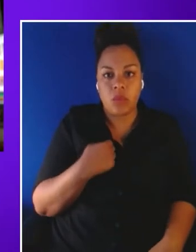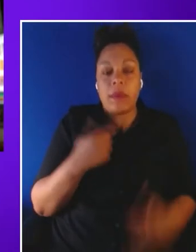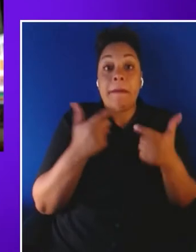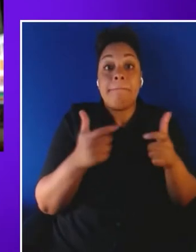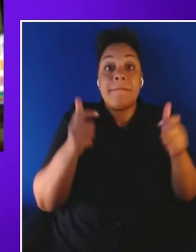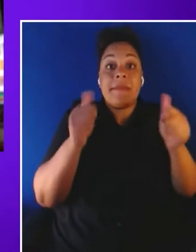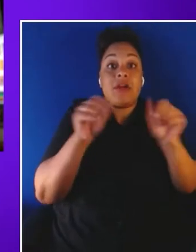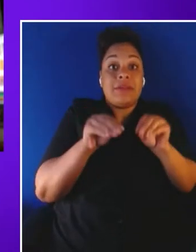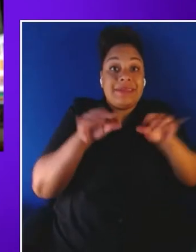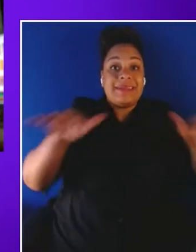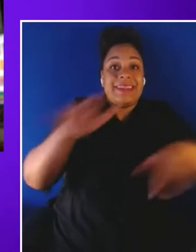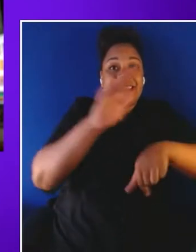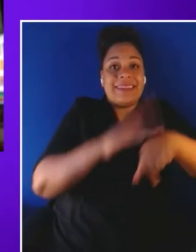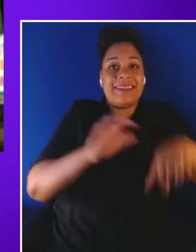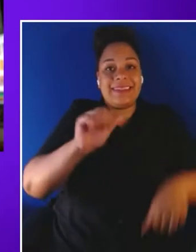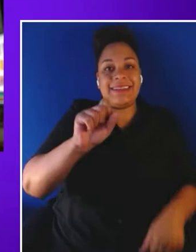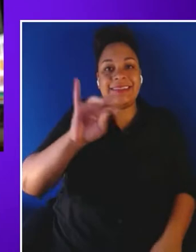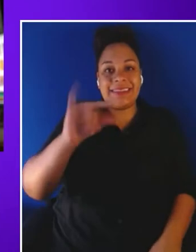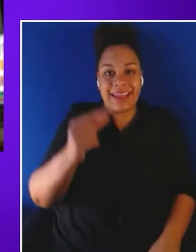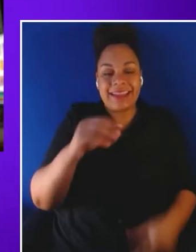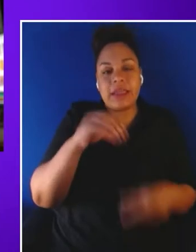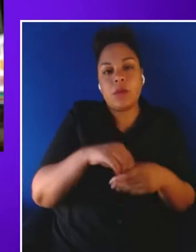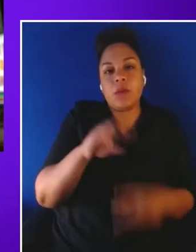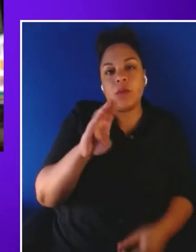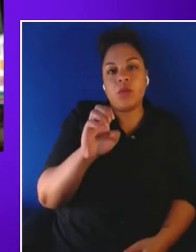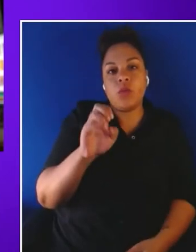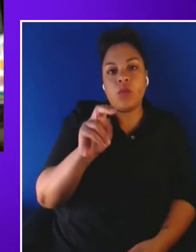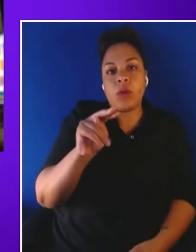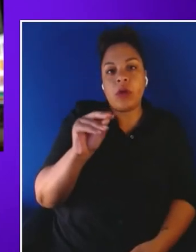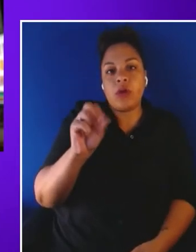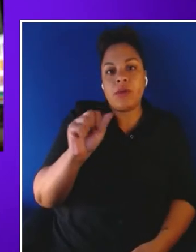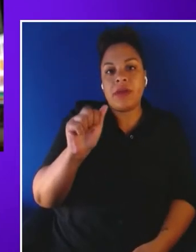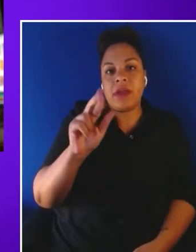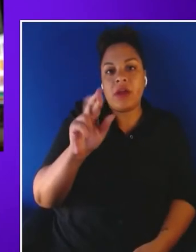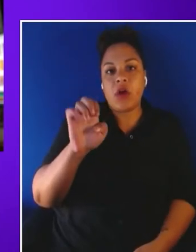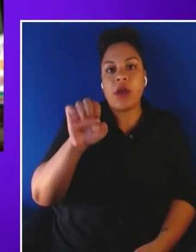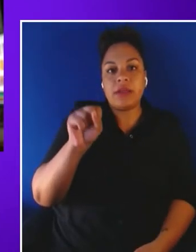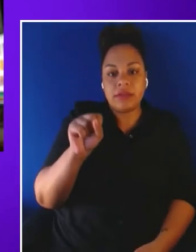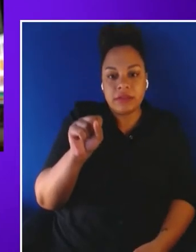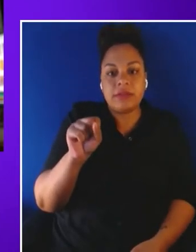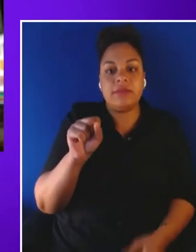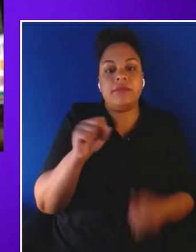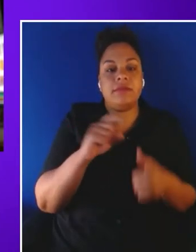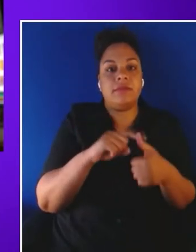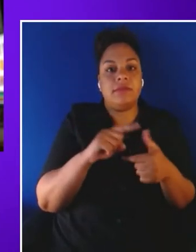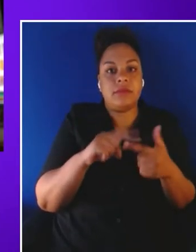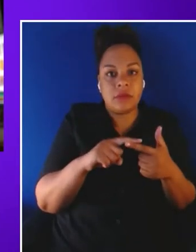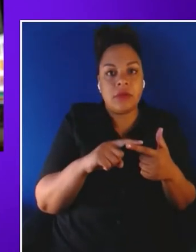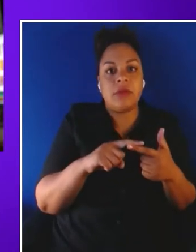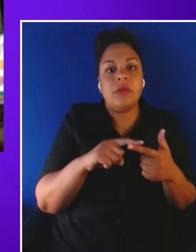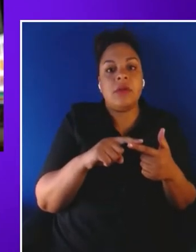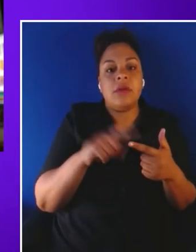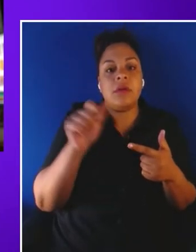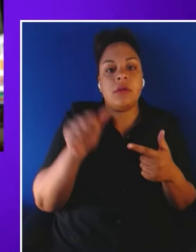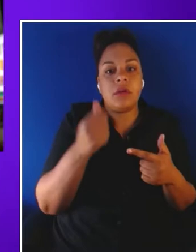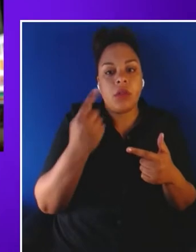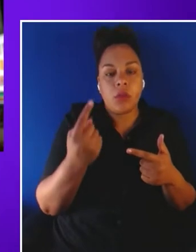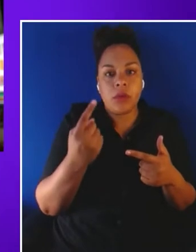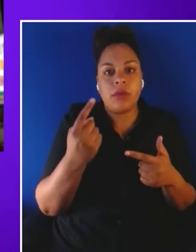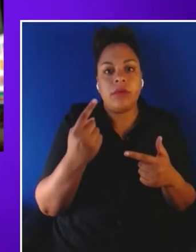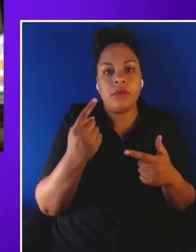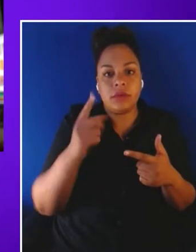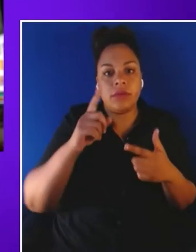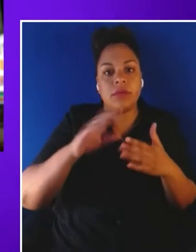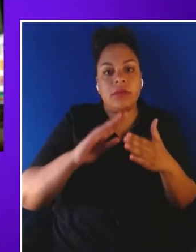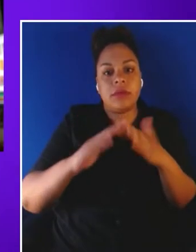casting here at Buenos Aires, physically, presential. We did another one at the city of Córdoba,